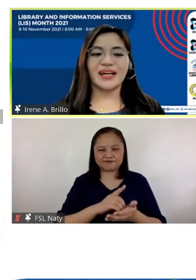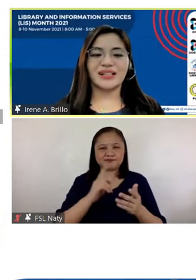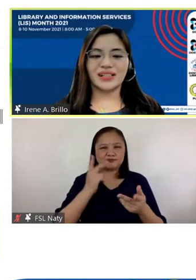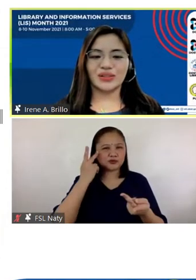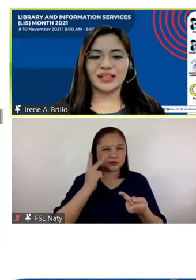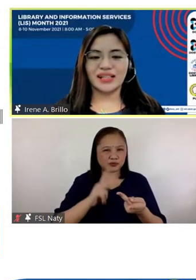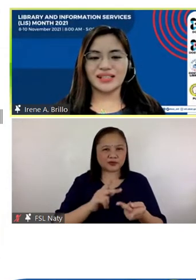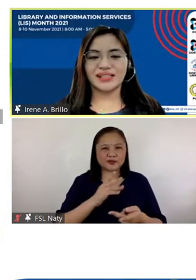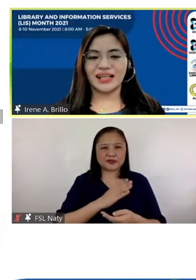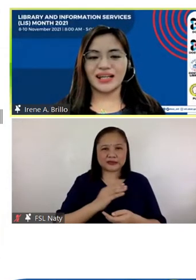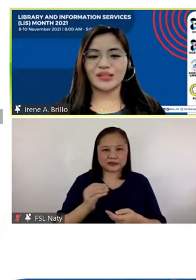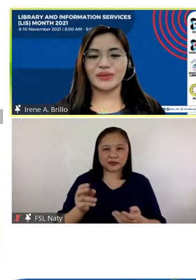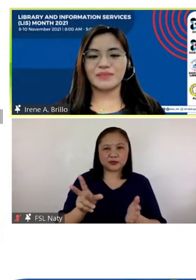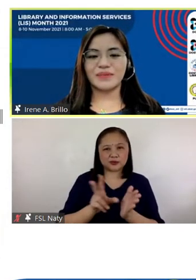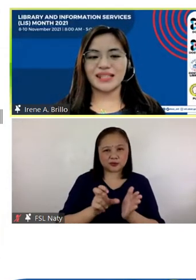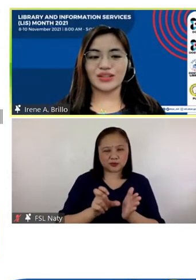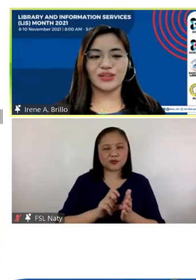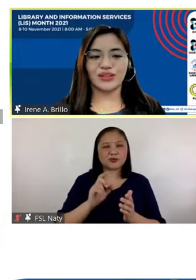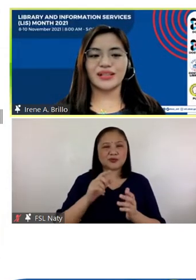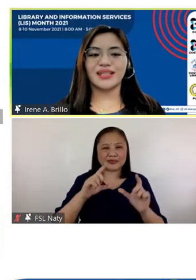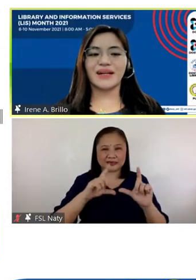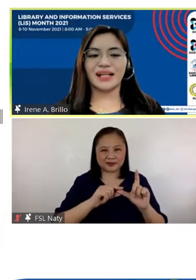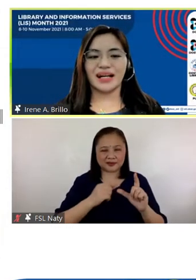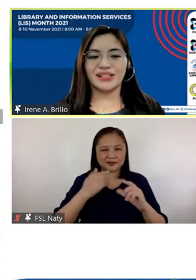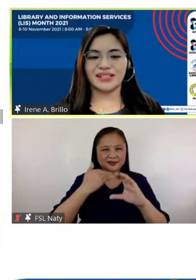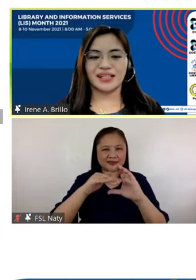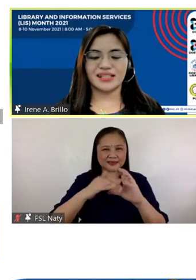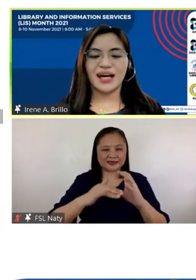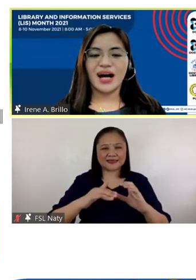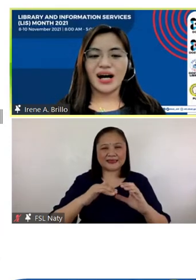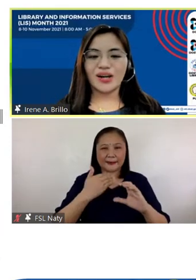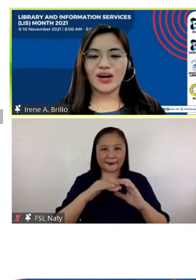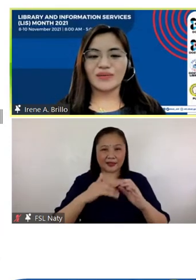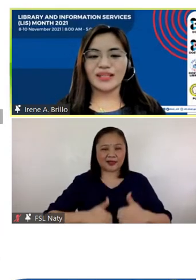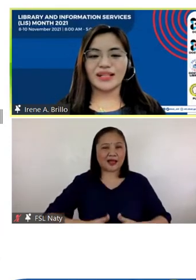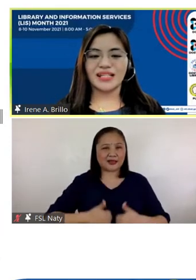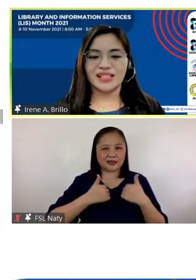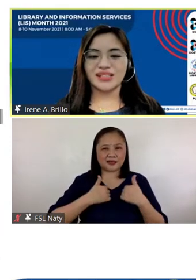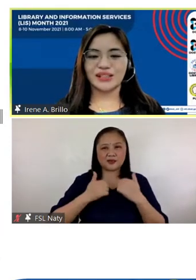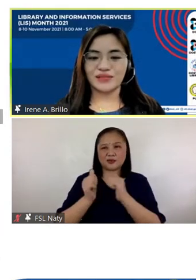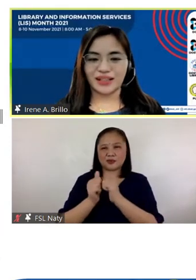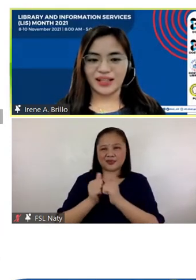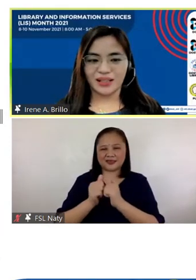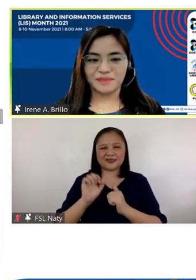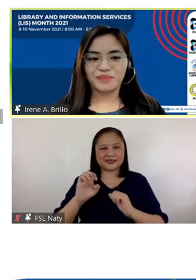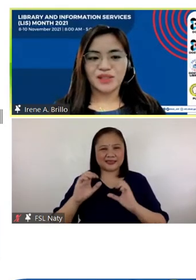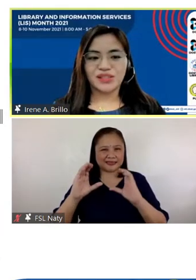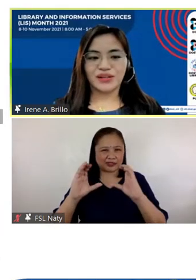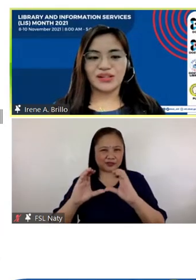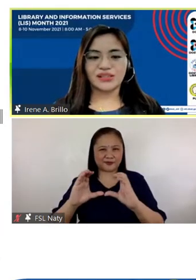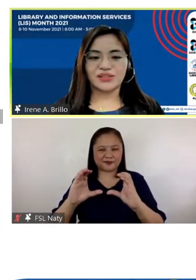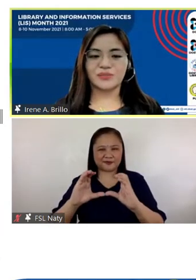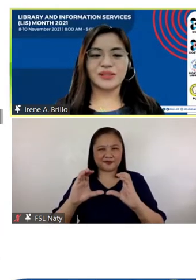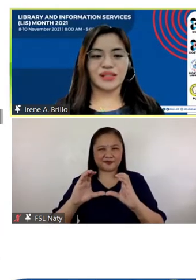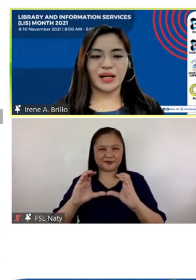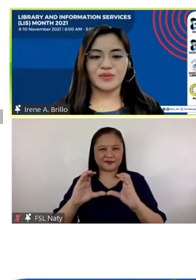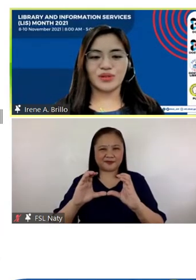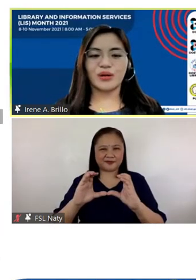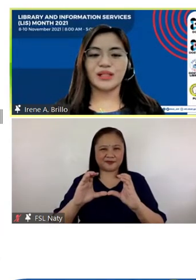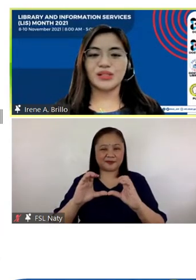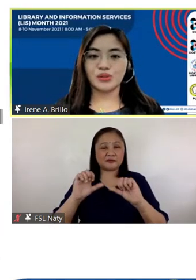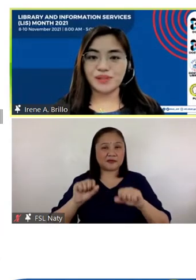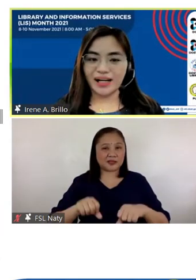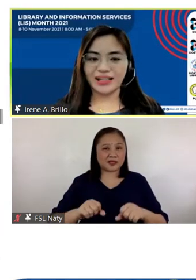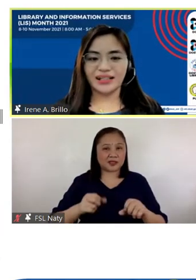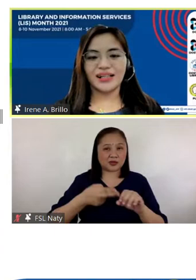purposes, and the recordings link will be sent to your email addresses along with the e-certificate. You can also subscribe